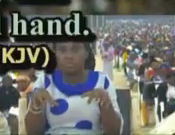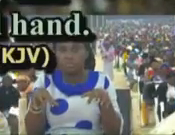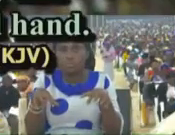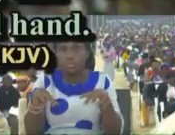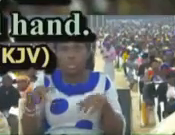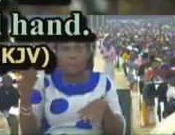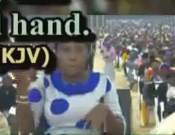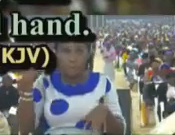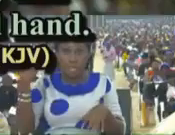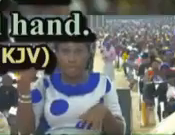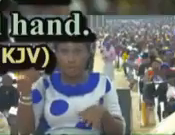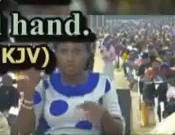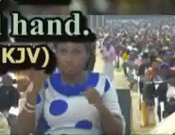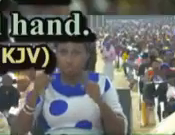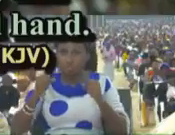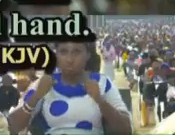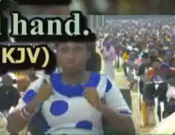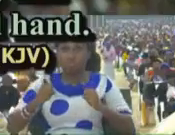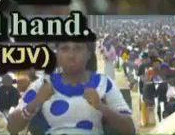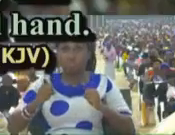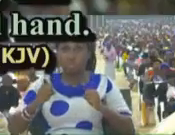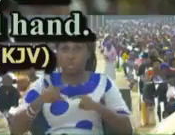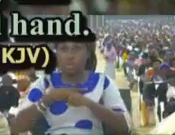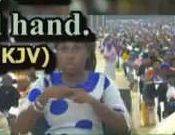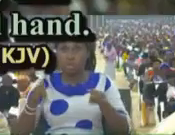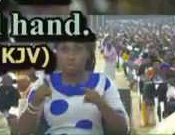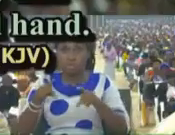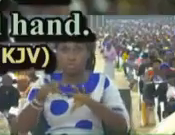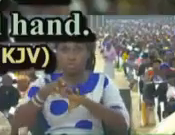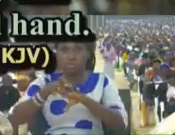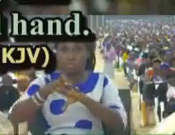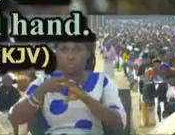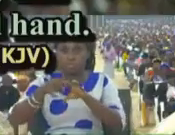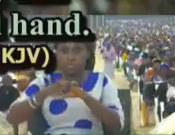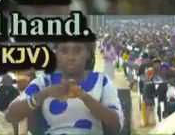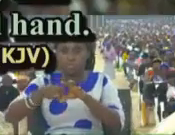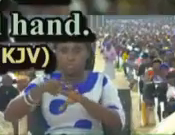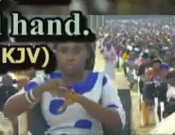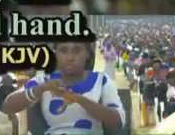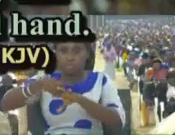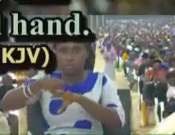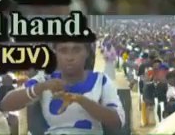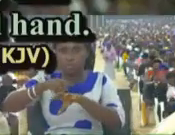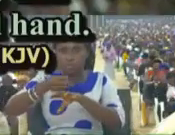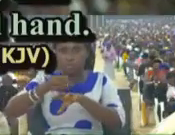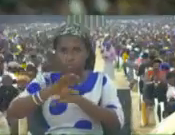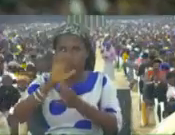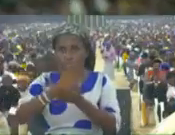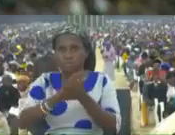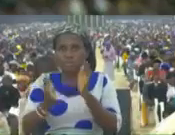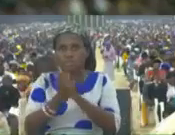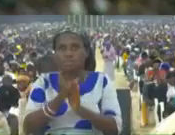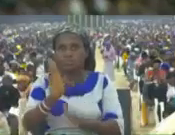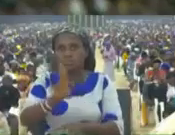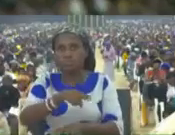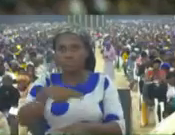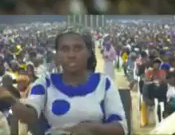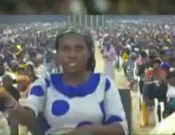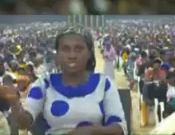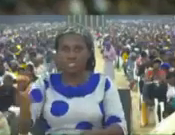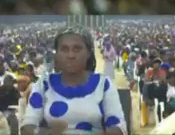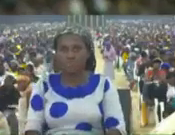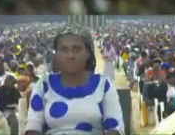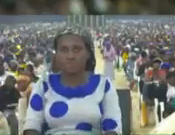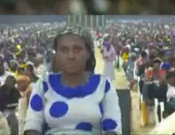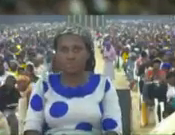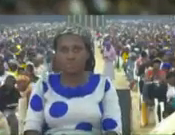strong. But little by little, the hand became useless. It didn't say